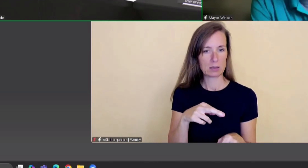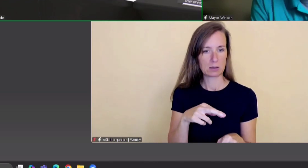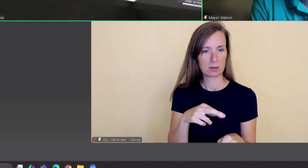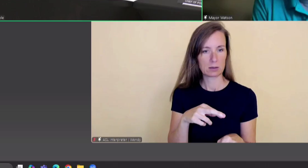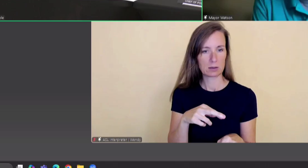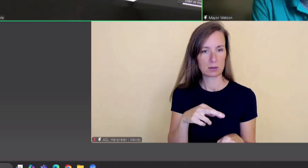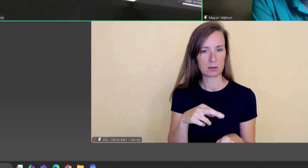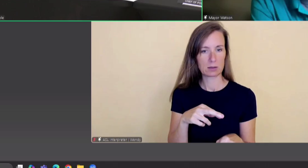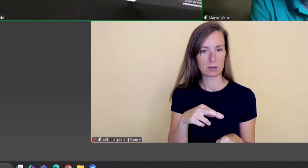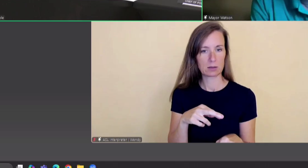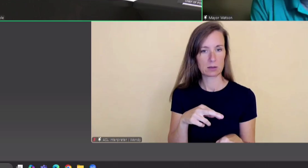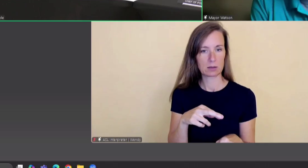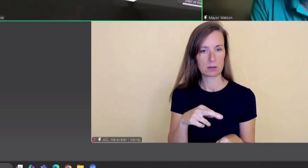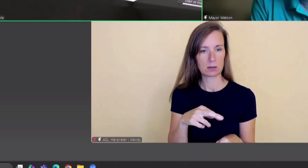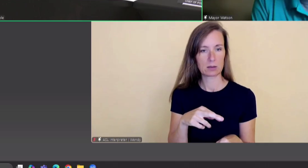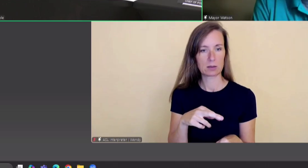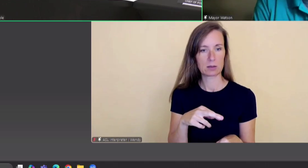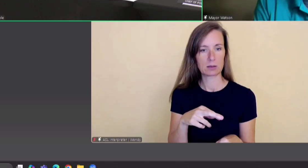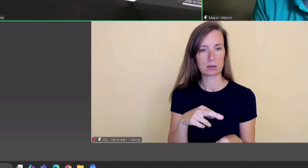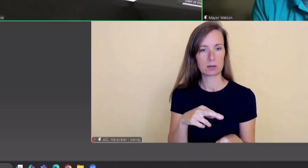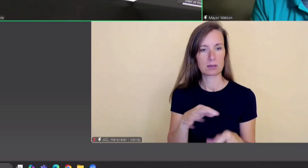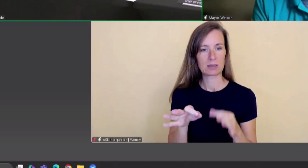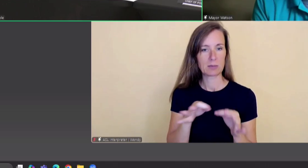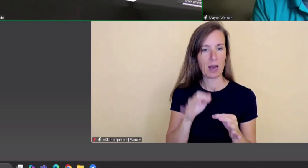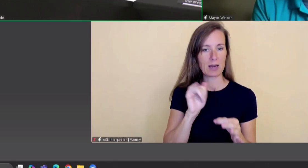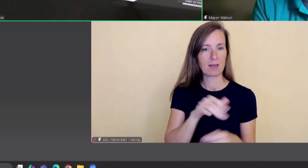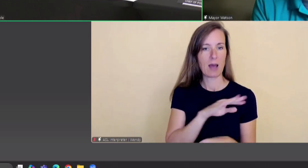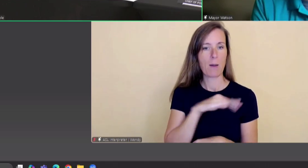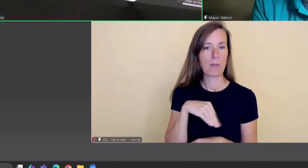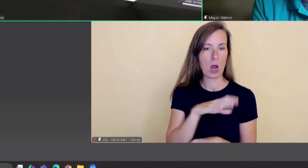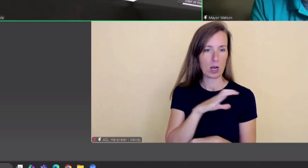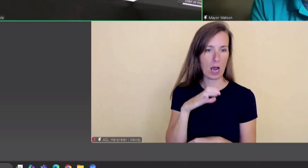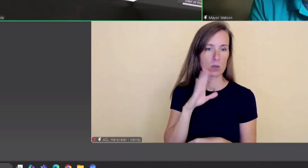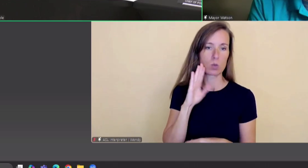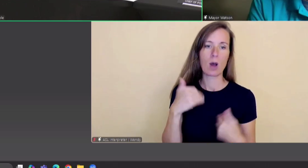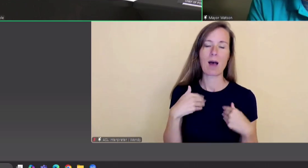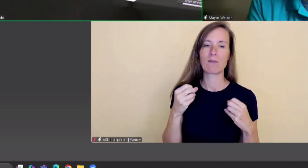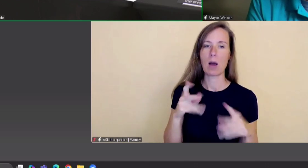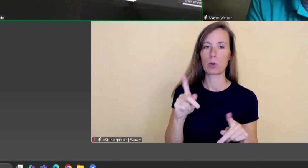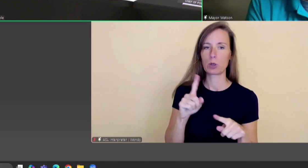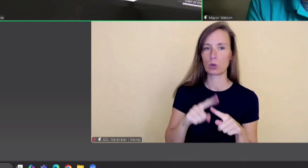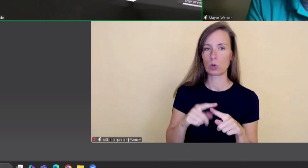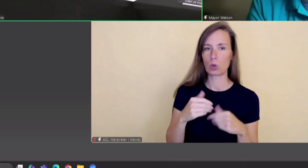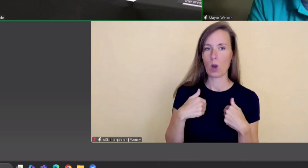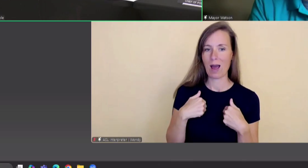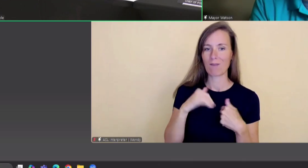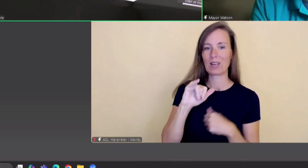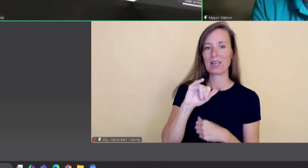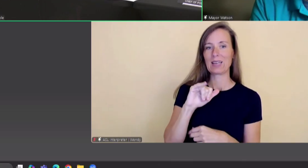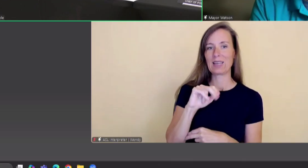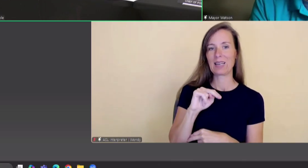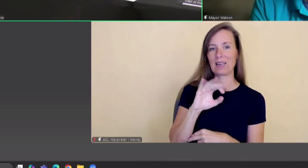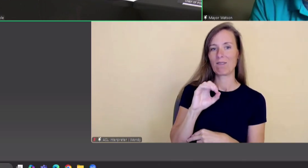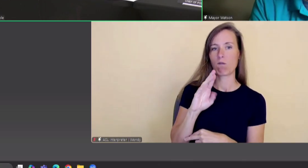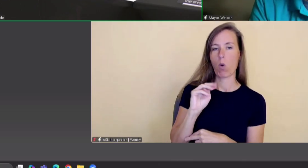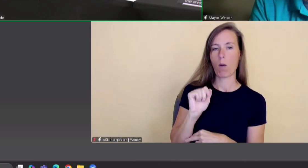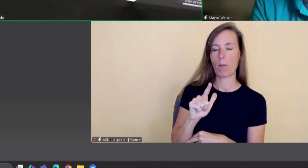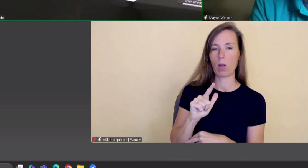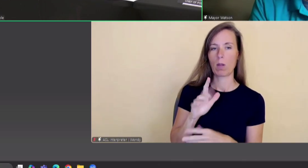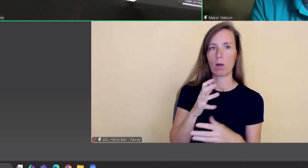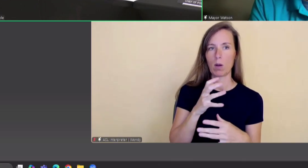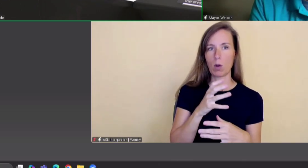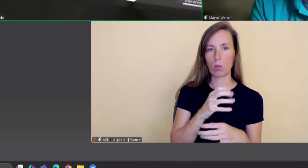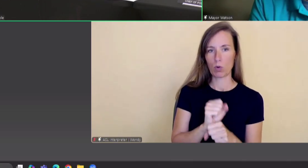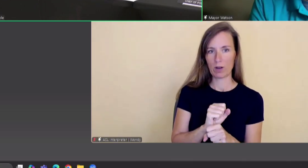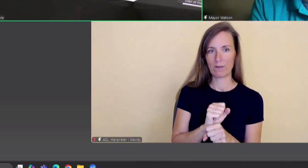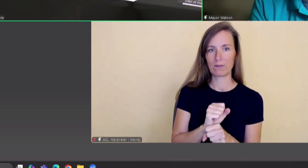the mayor and council will have the opportunity to receive an informal briefing before the formal one. So thank you. And that was